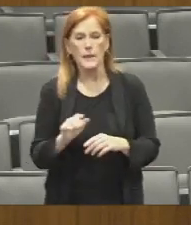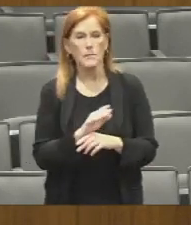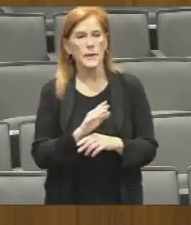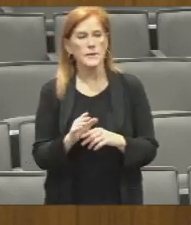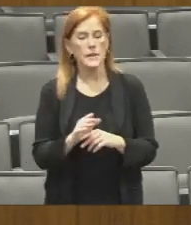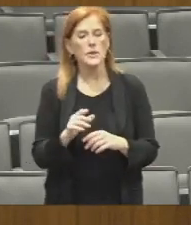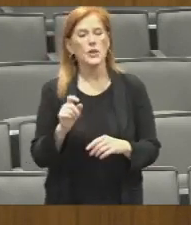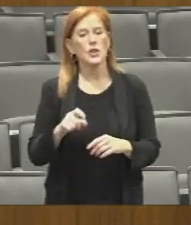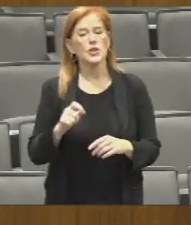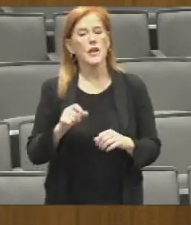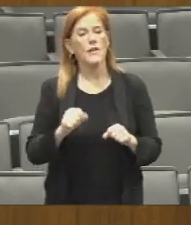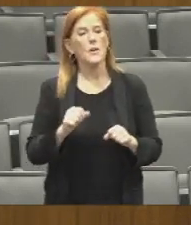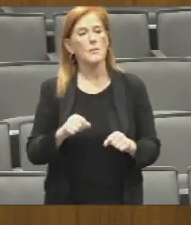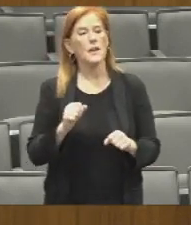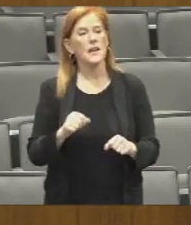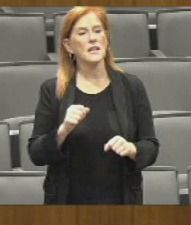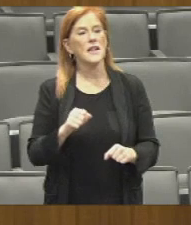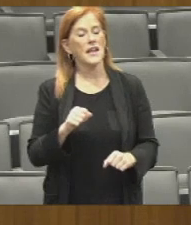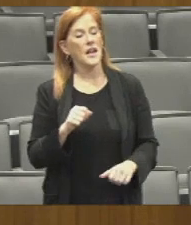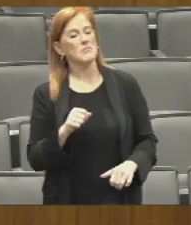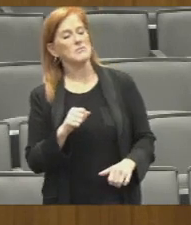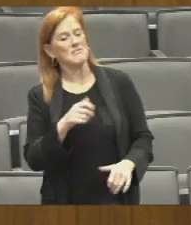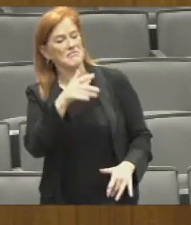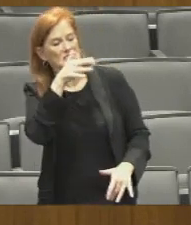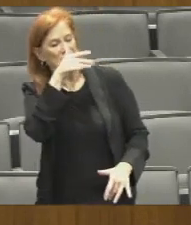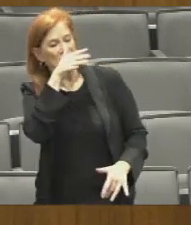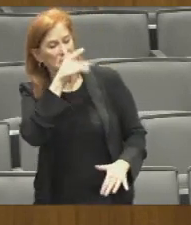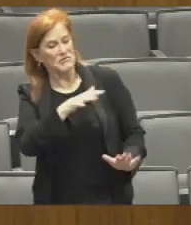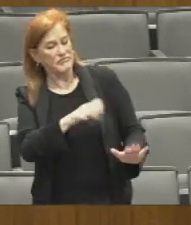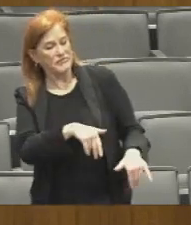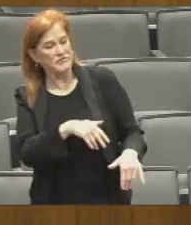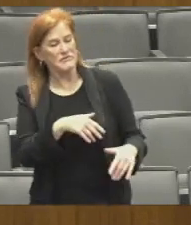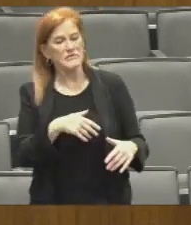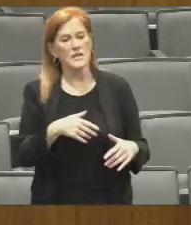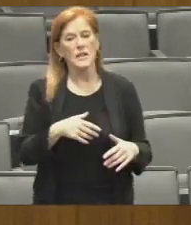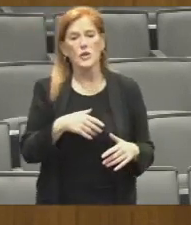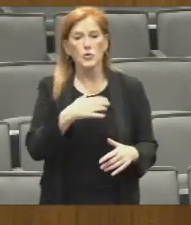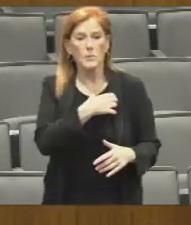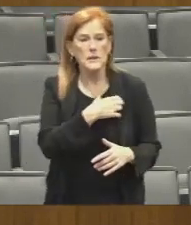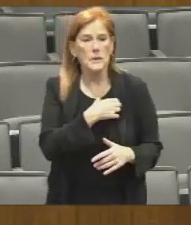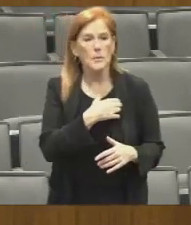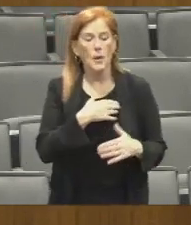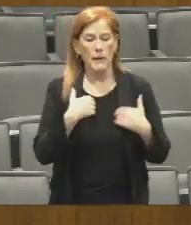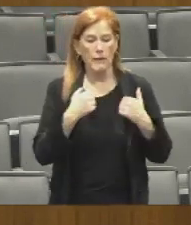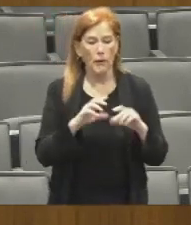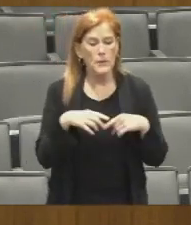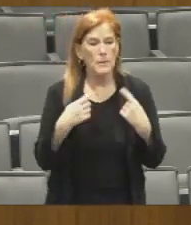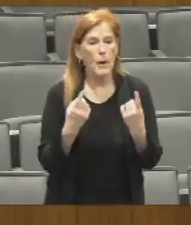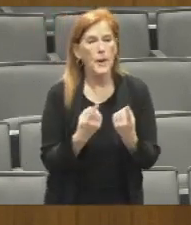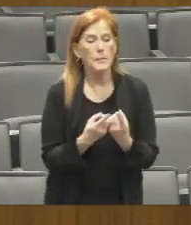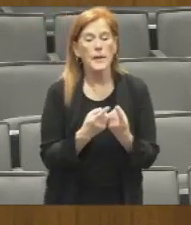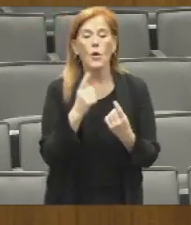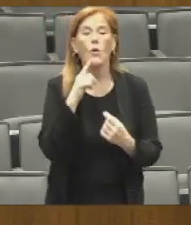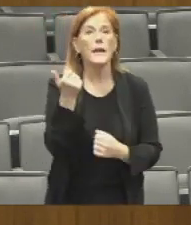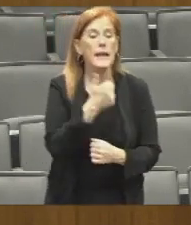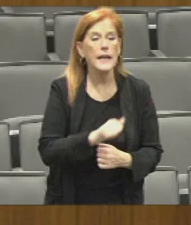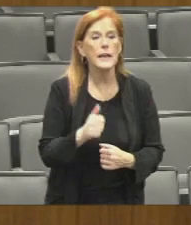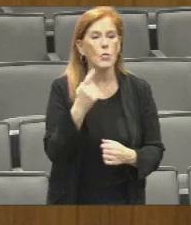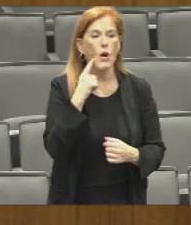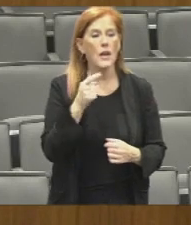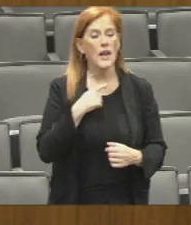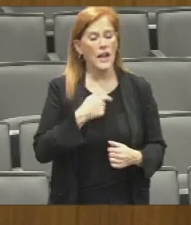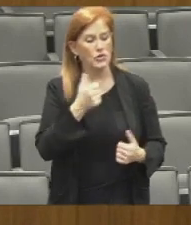thumb its nose at the health department and police department and others when we're going through this crisis.